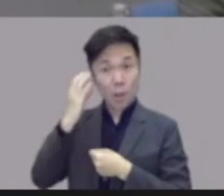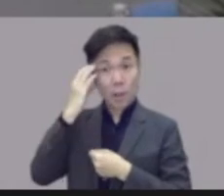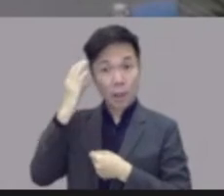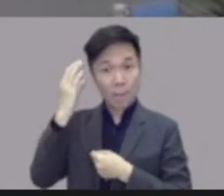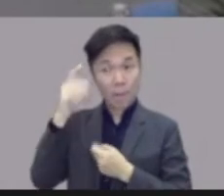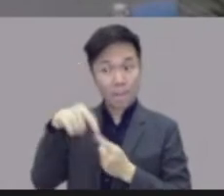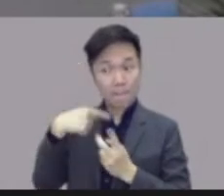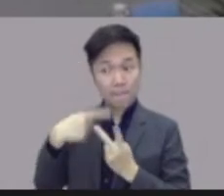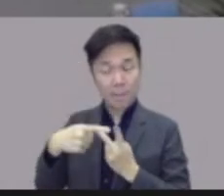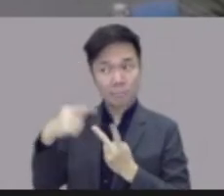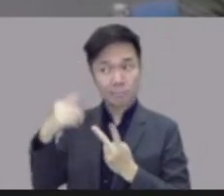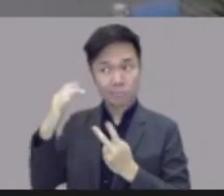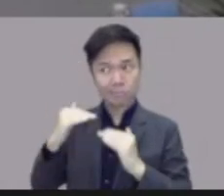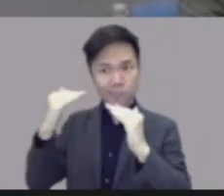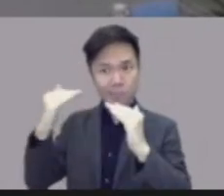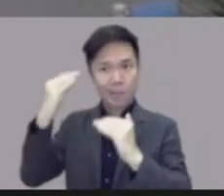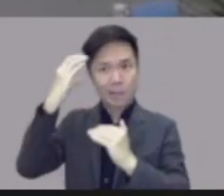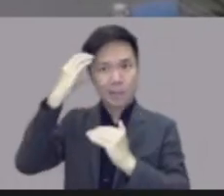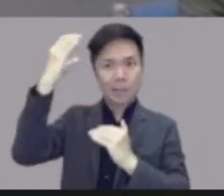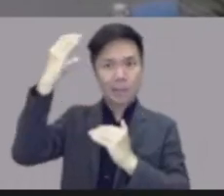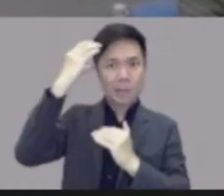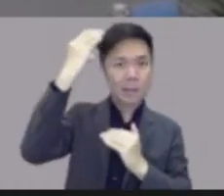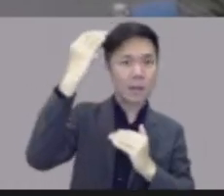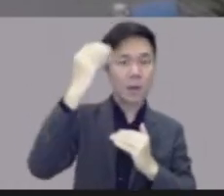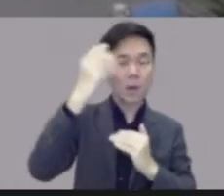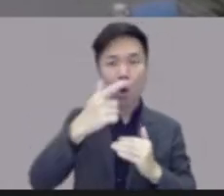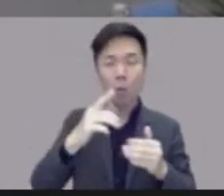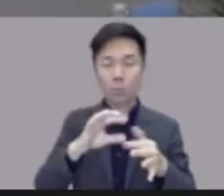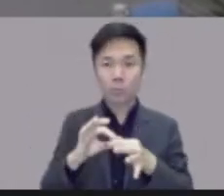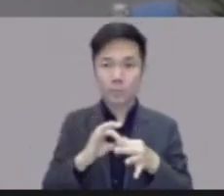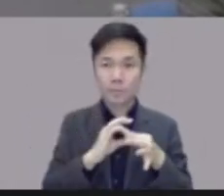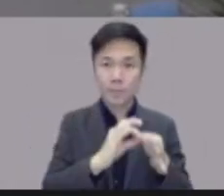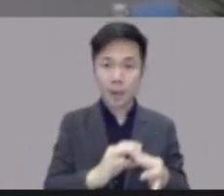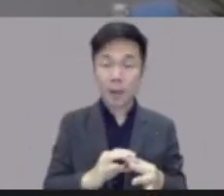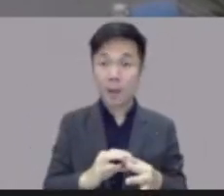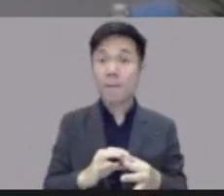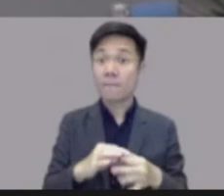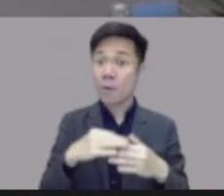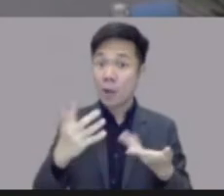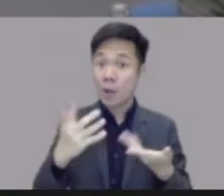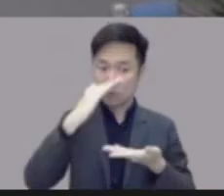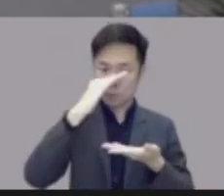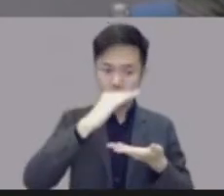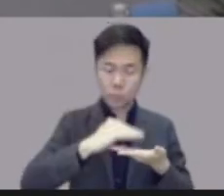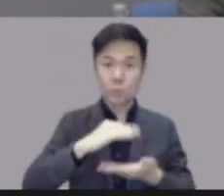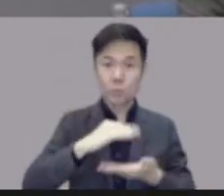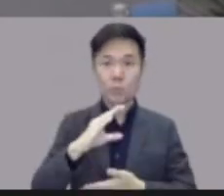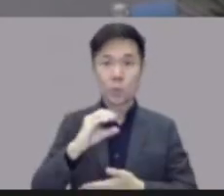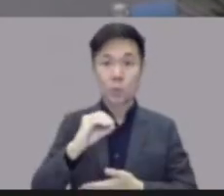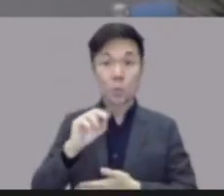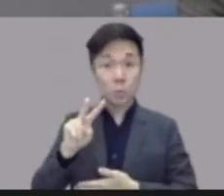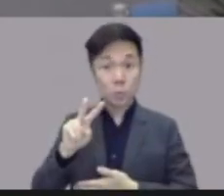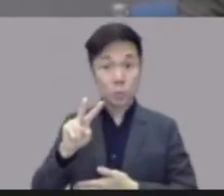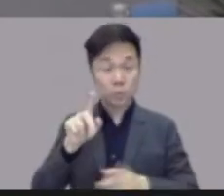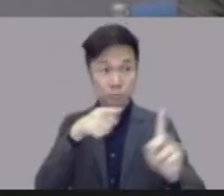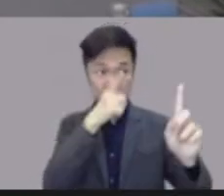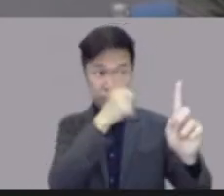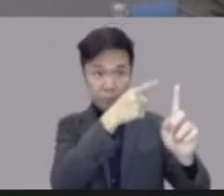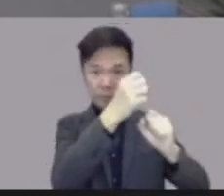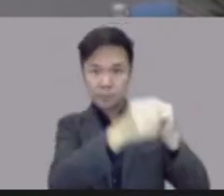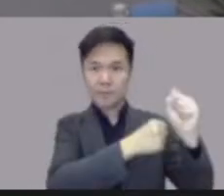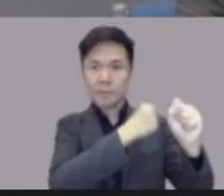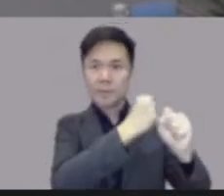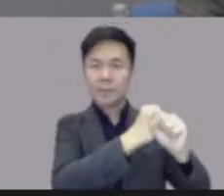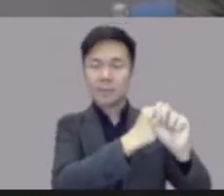become a factor to encourage colonial food to preach the decarbonization by 2050. collaboration with Kentucky and